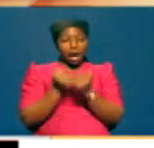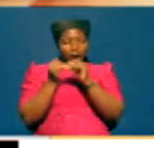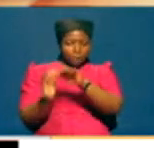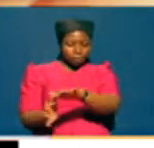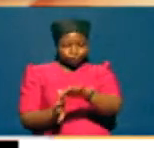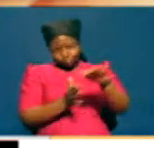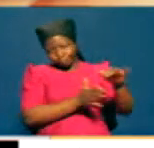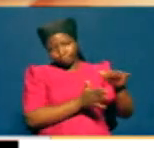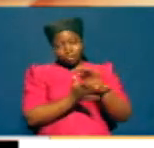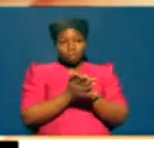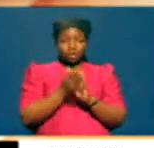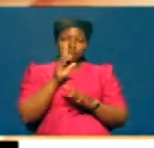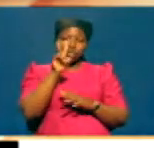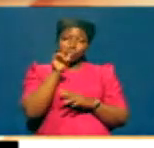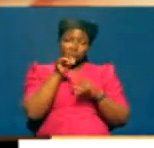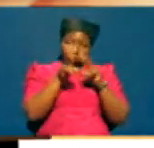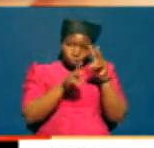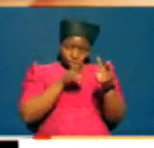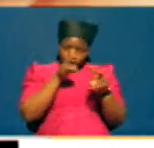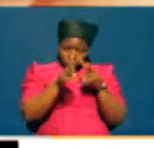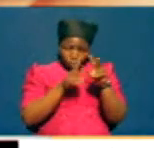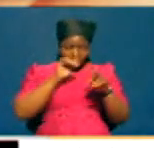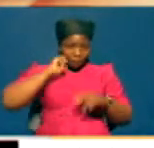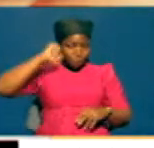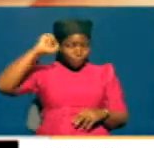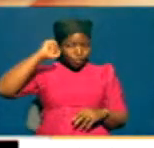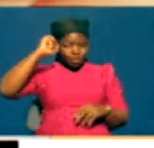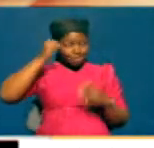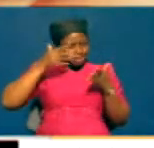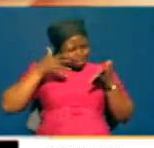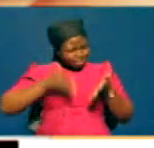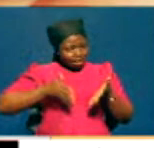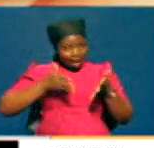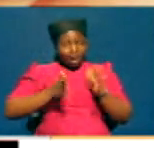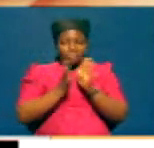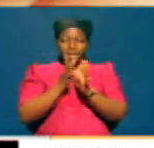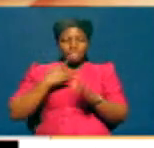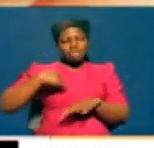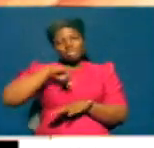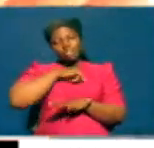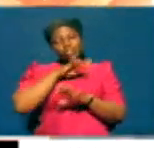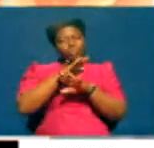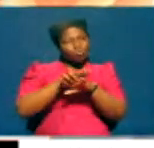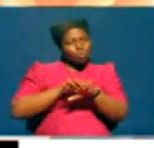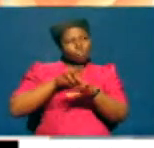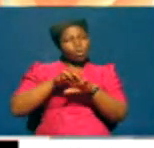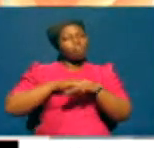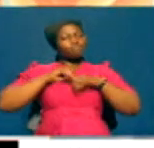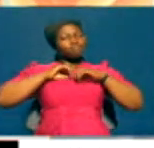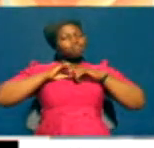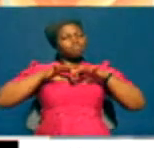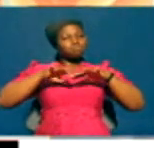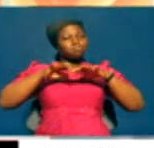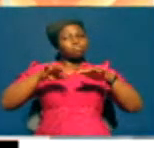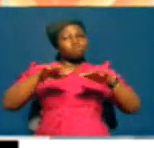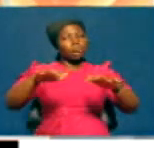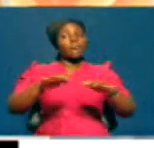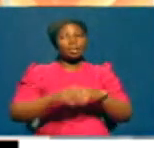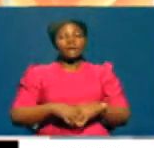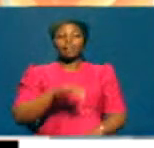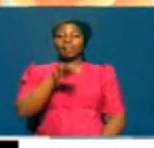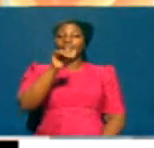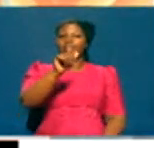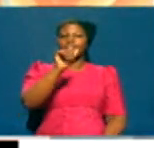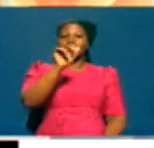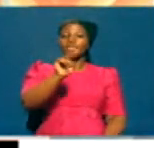the 2022 succession politics are here with us and they are slowly but surely gaining momentum. ANC